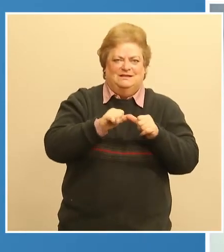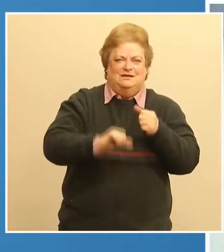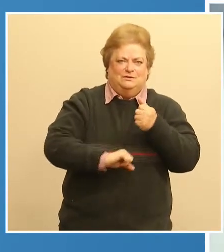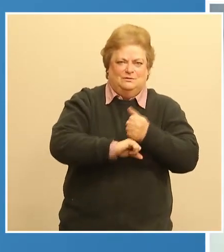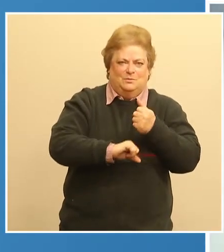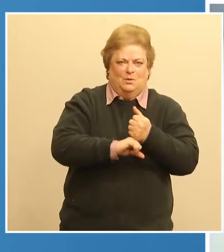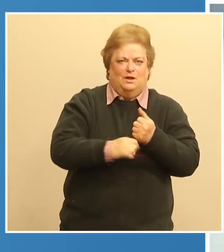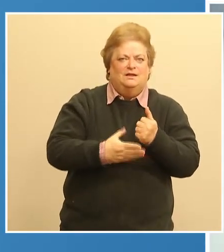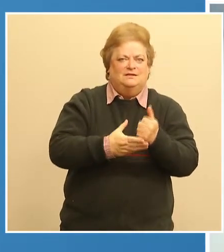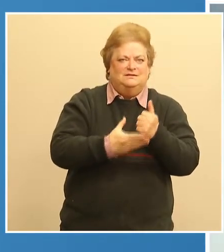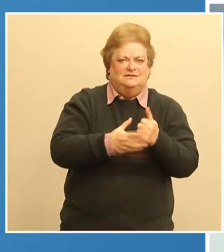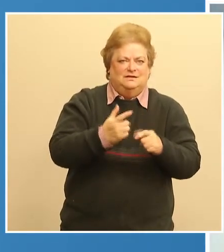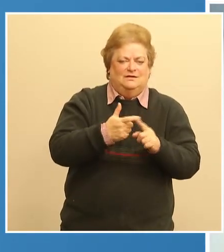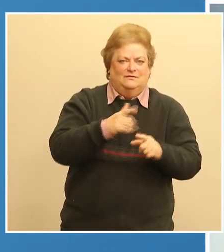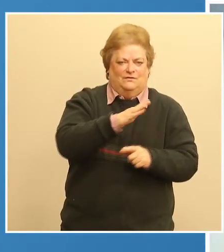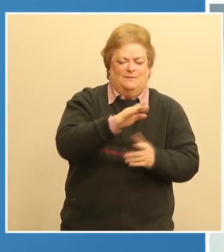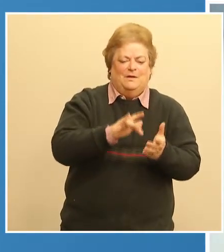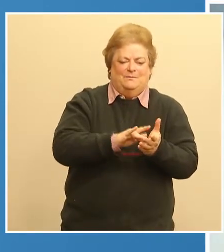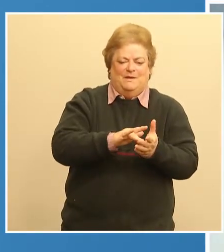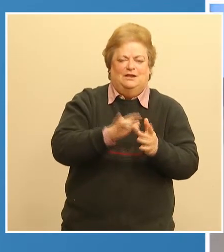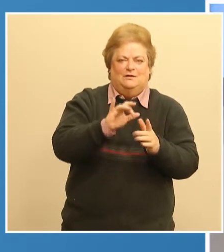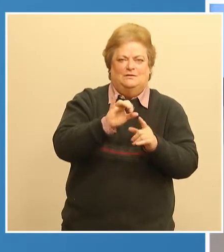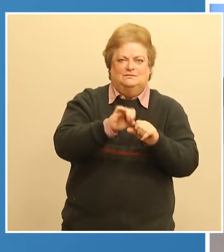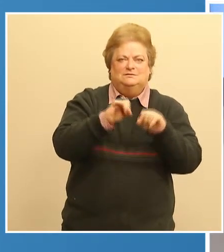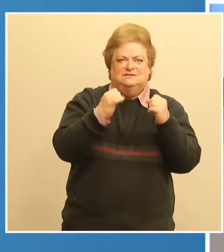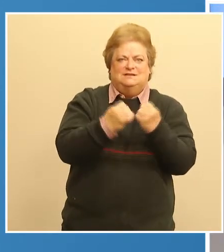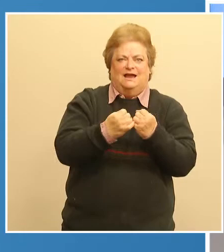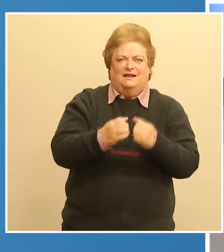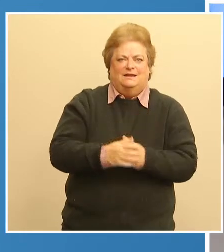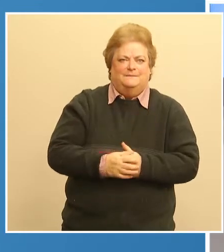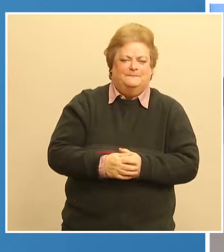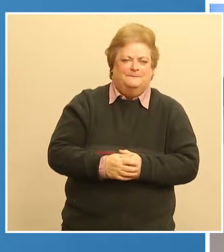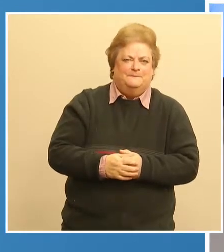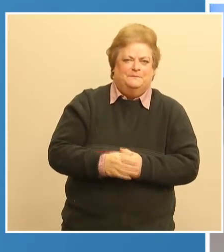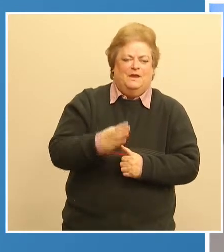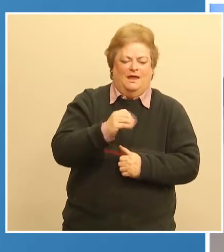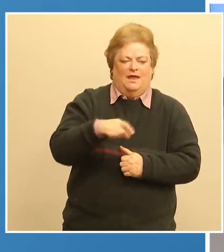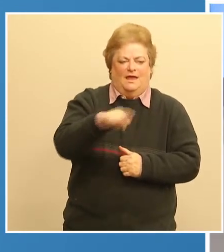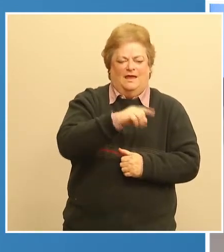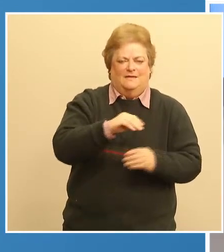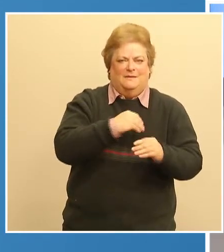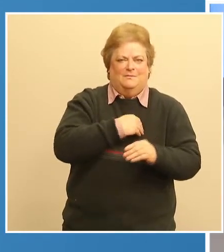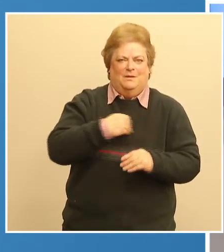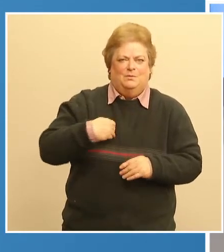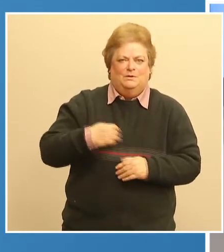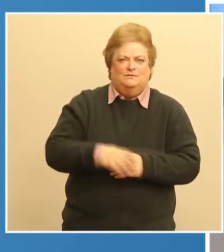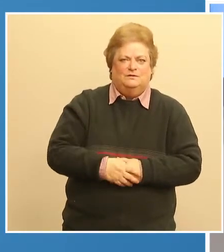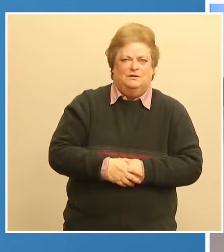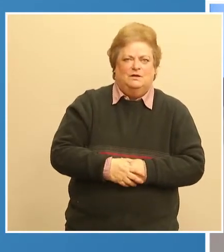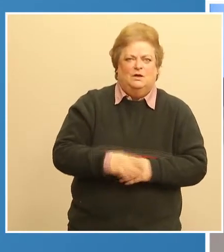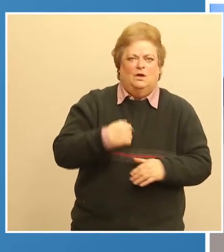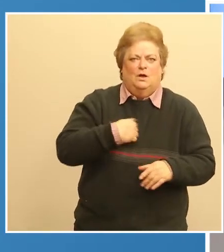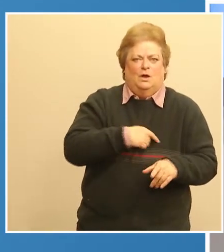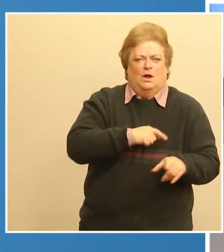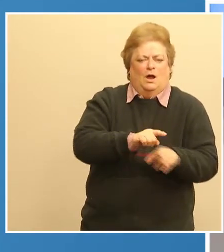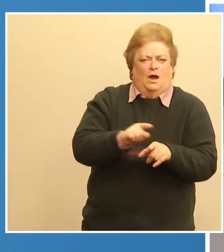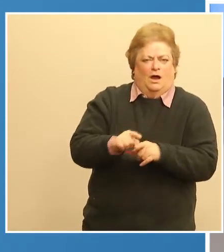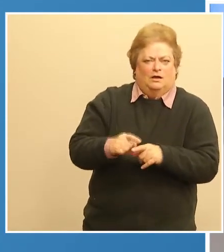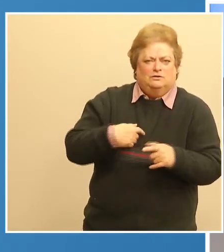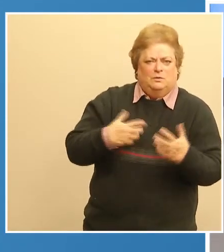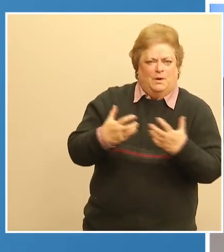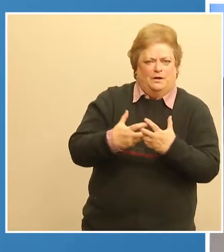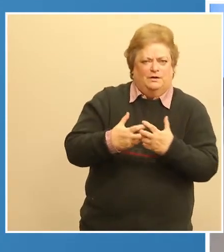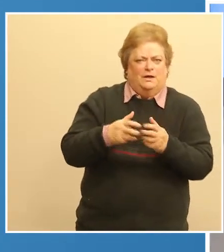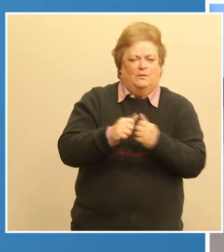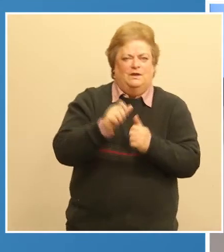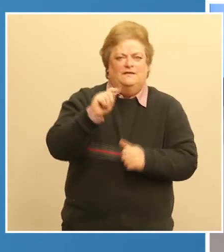continued support and assistance from the Medical Society and its members. Today, I also wanted to share we are